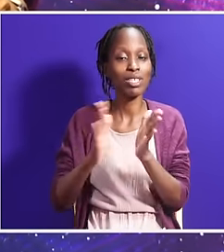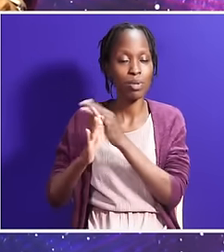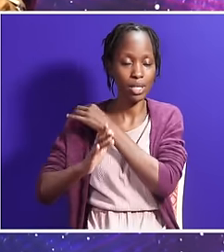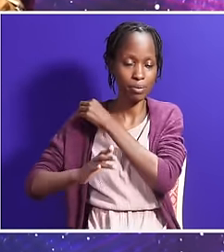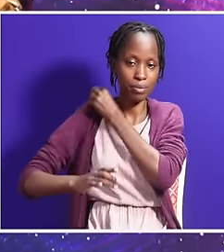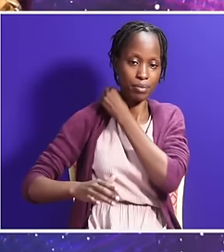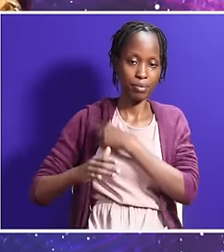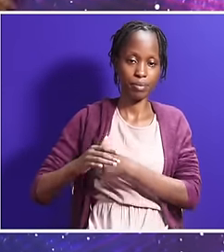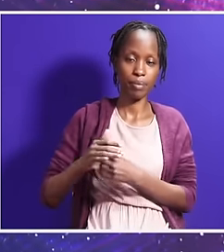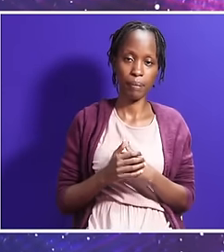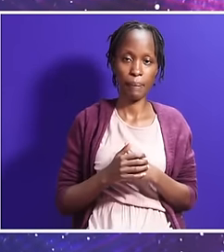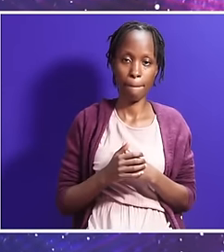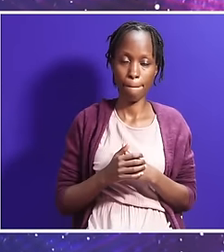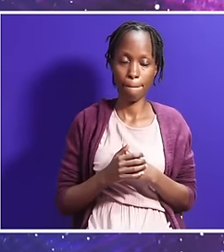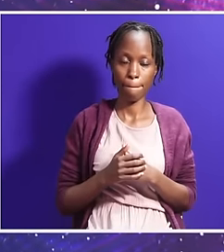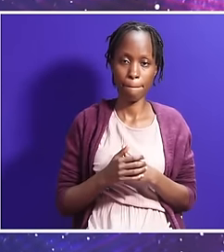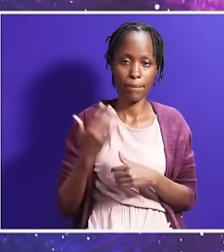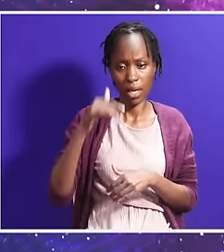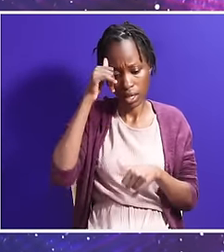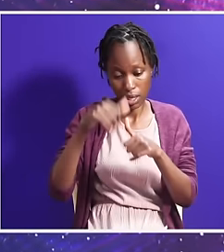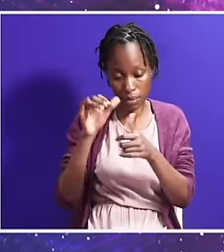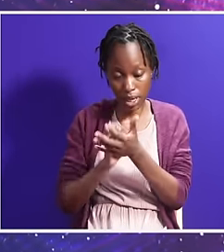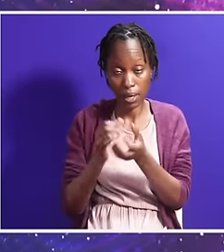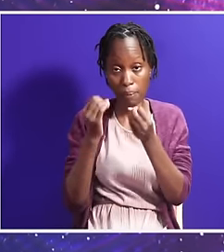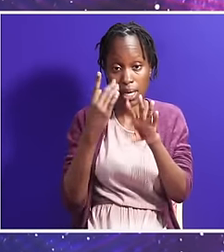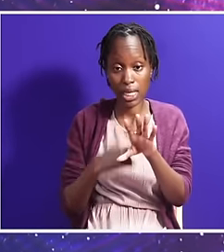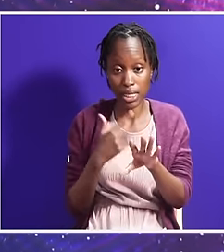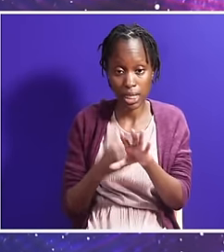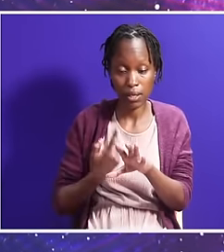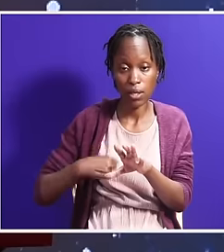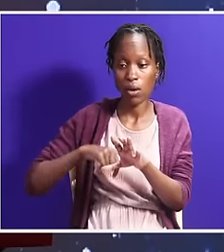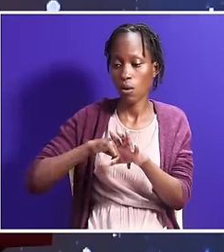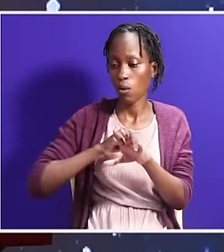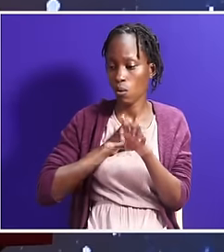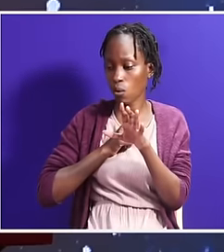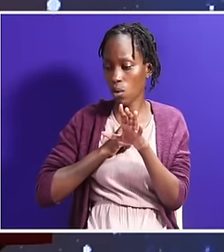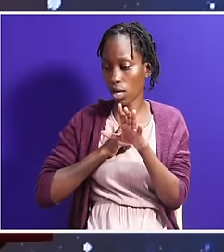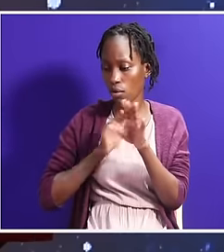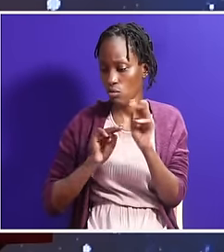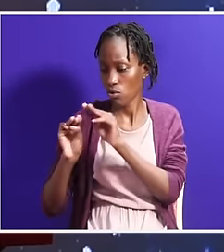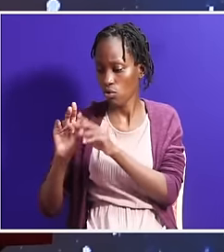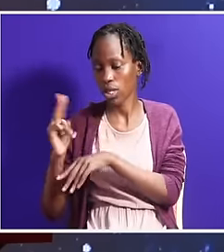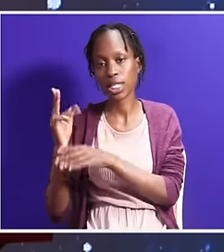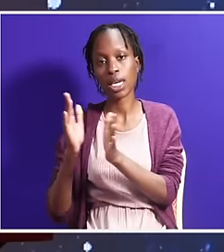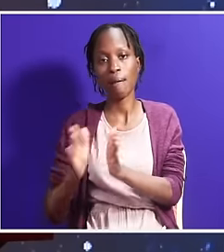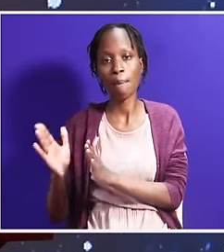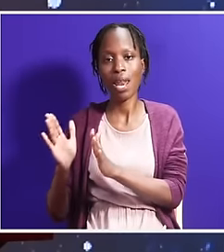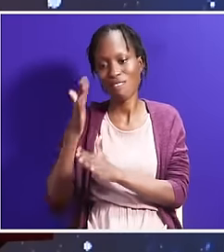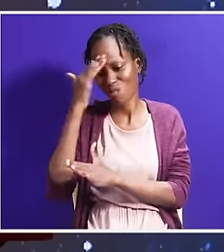never forget that. And too often, we run to Plan B. We run to it.